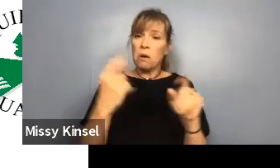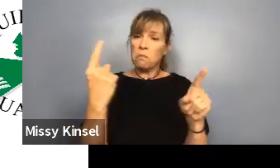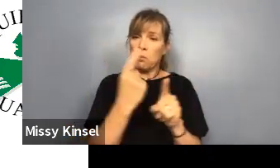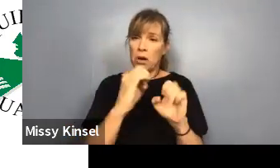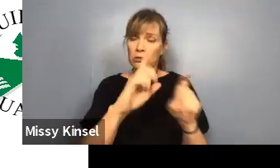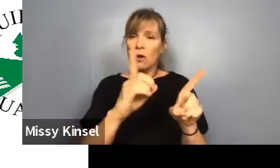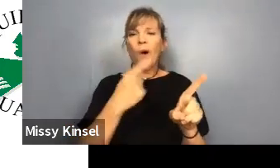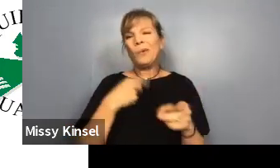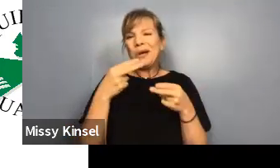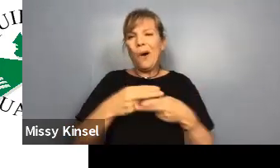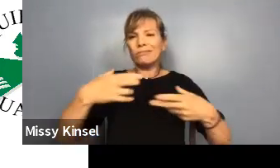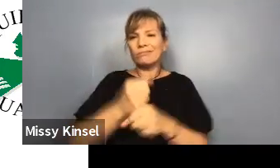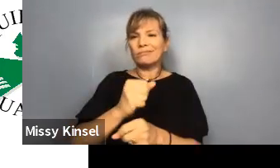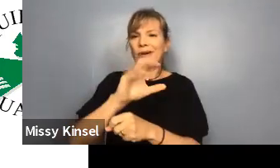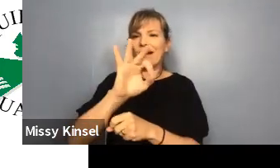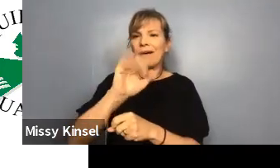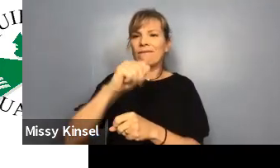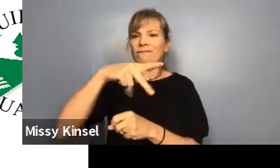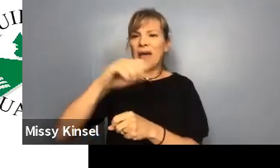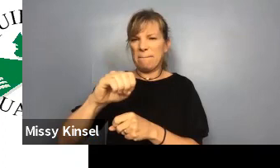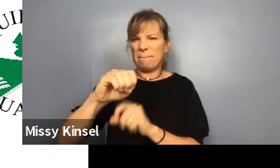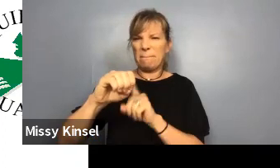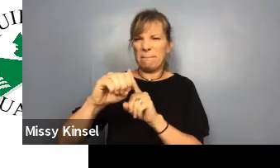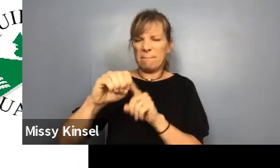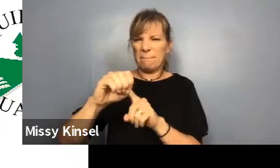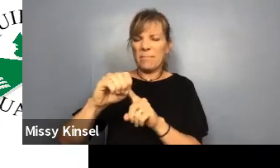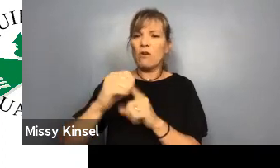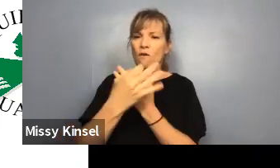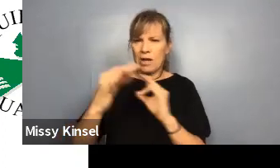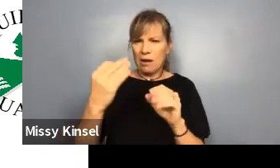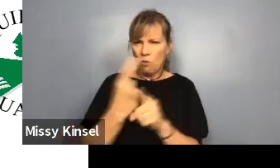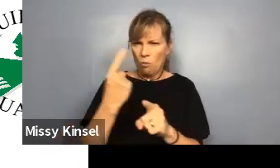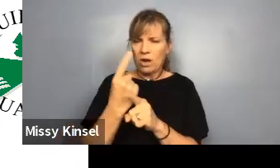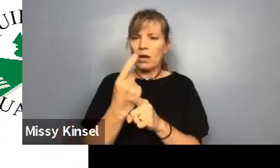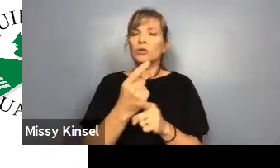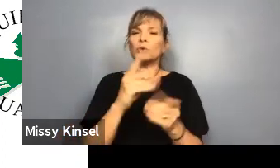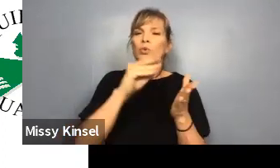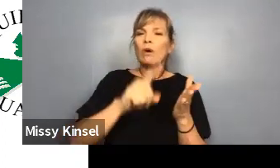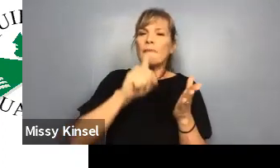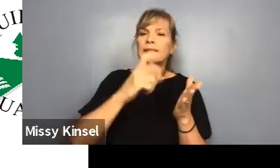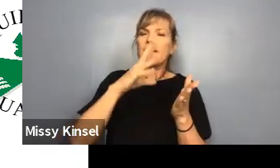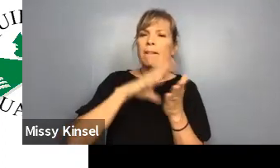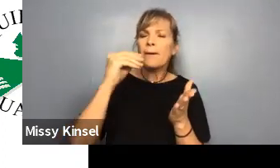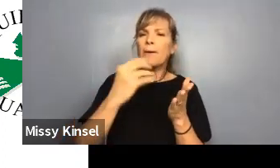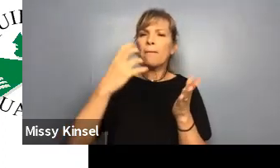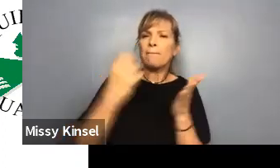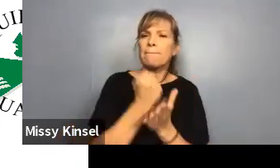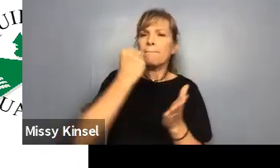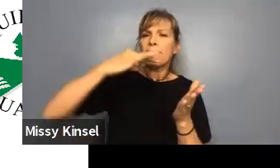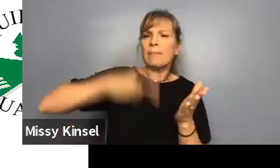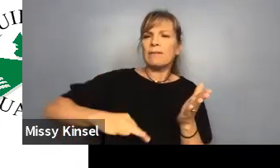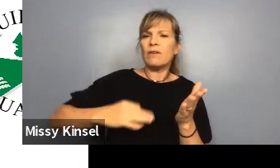which we often call just FAPE for short, the student needs to learn or derive some benefit from his or